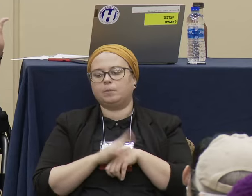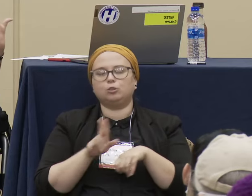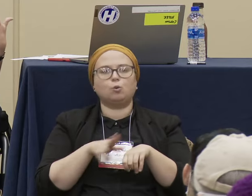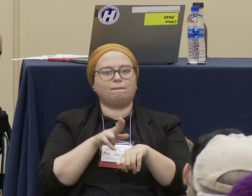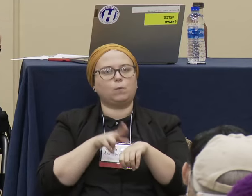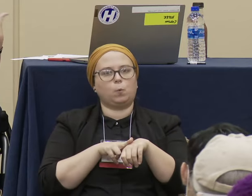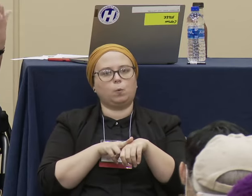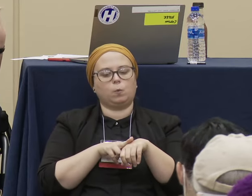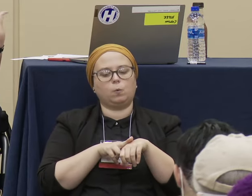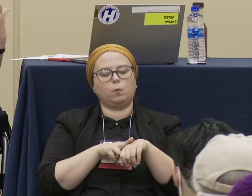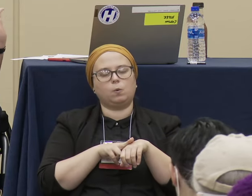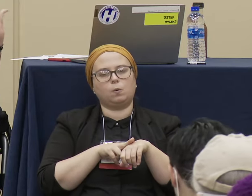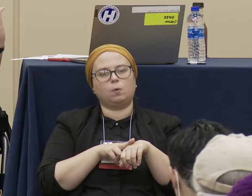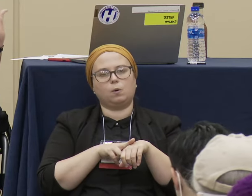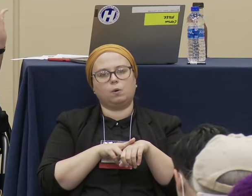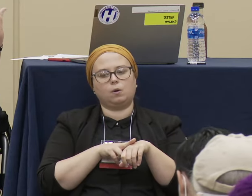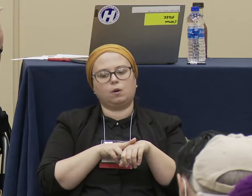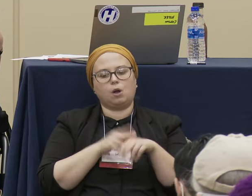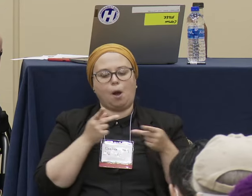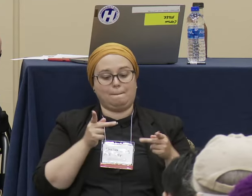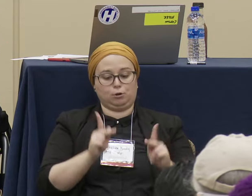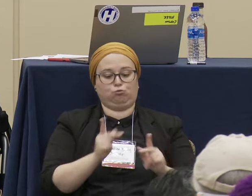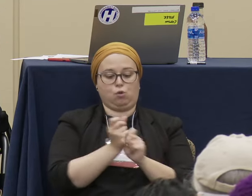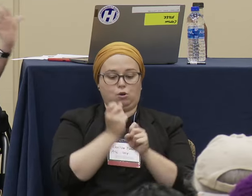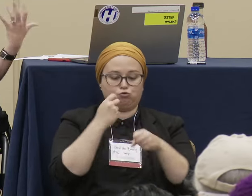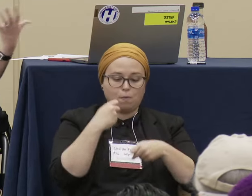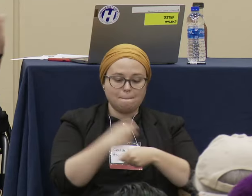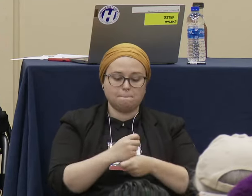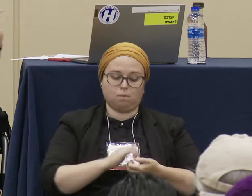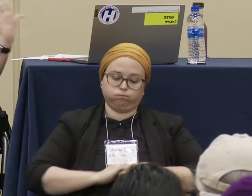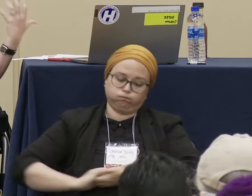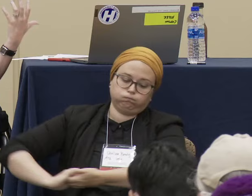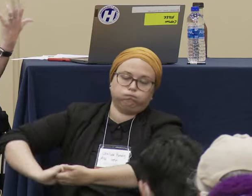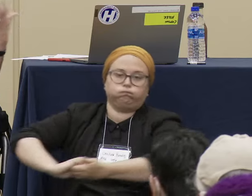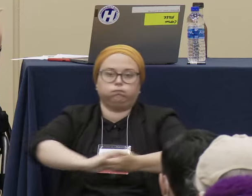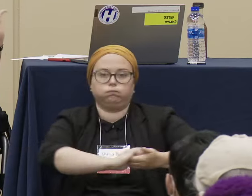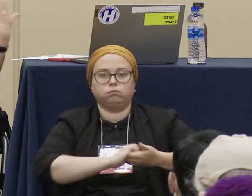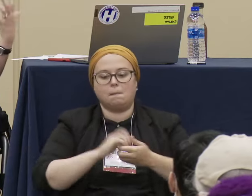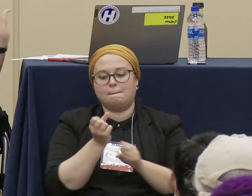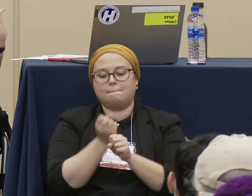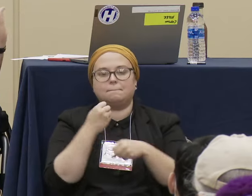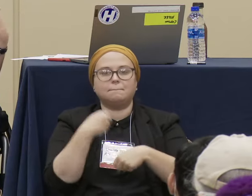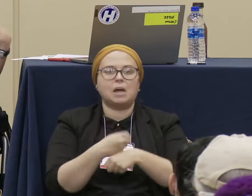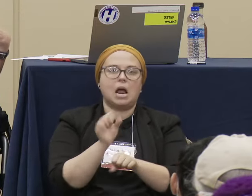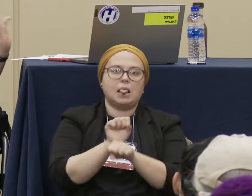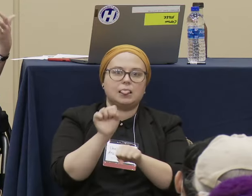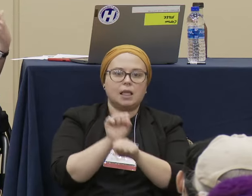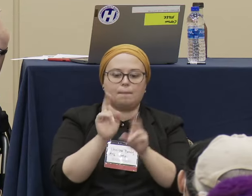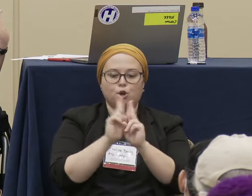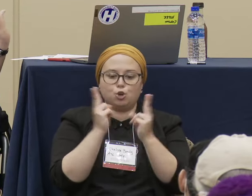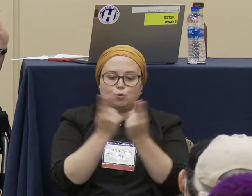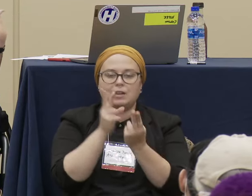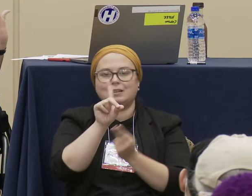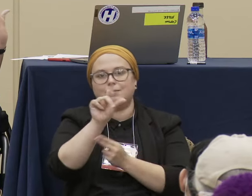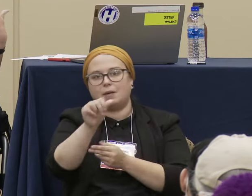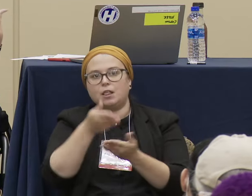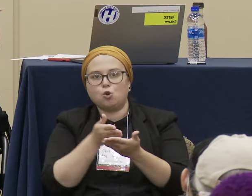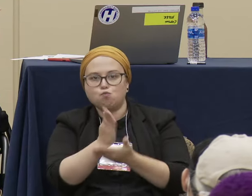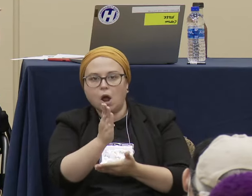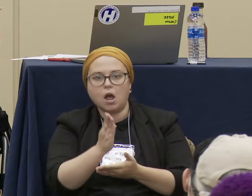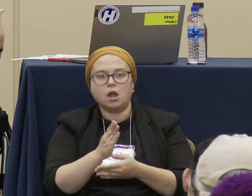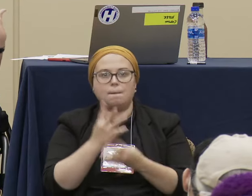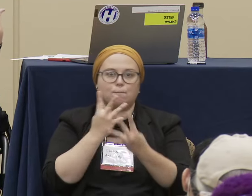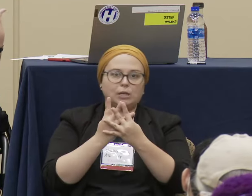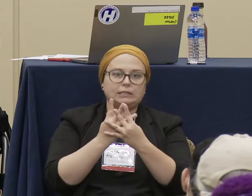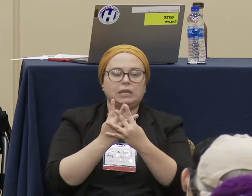the opportunity to create coalition building between labor movements, disability rights movement, prison, it's often the